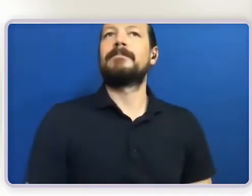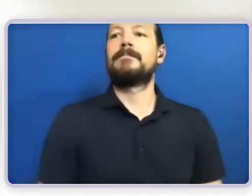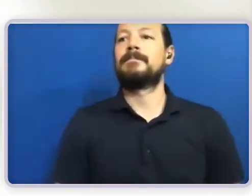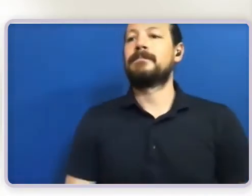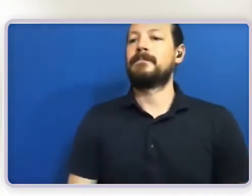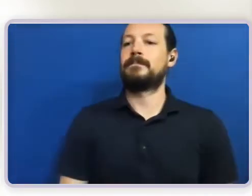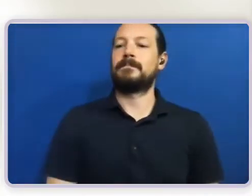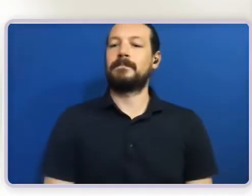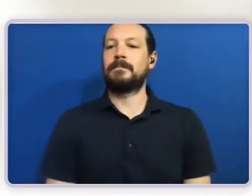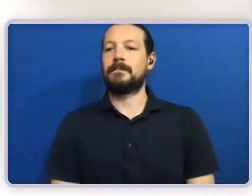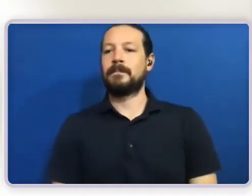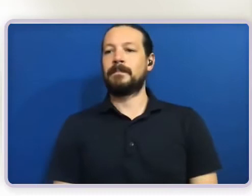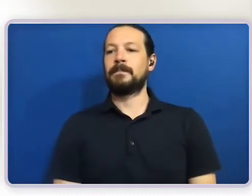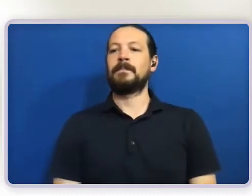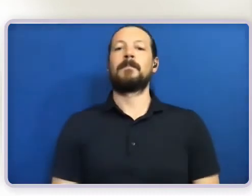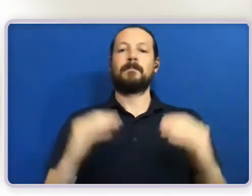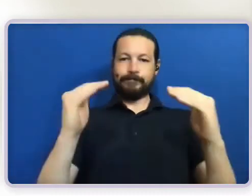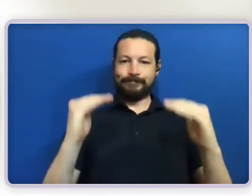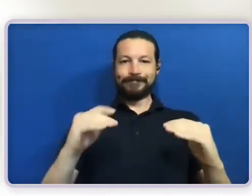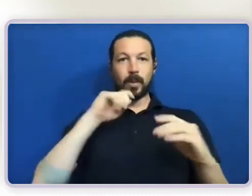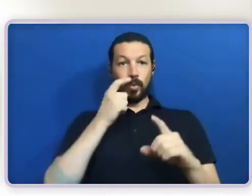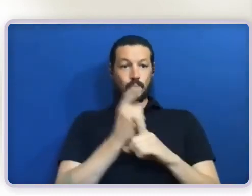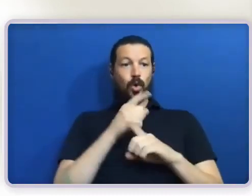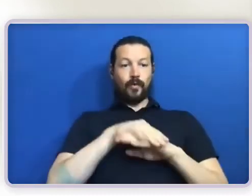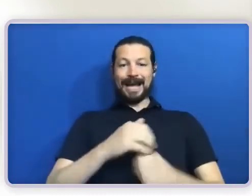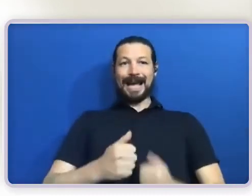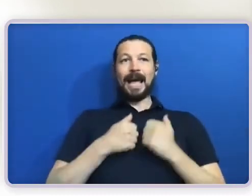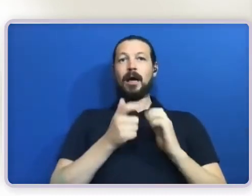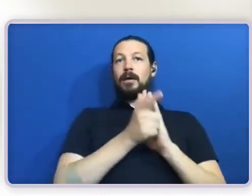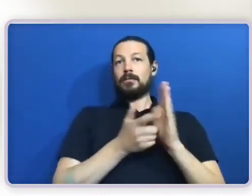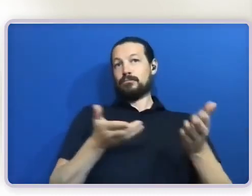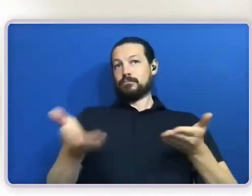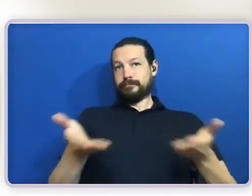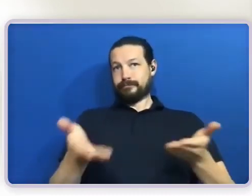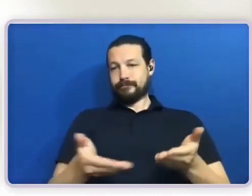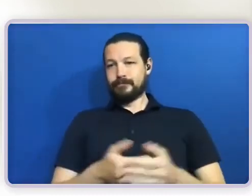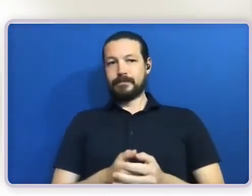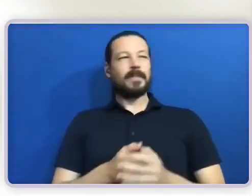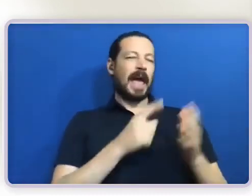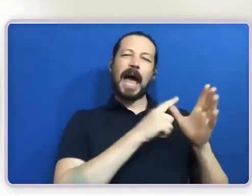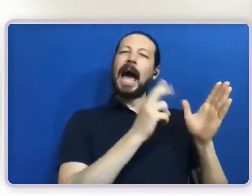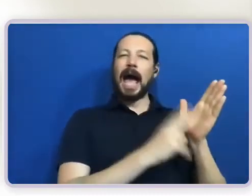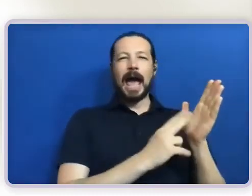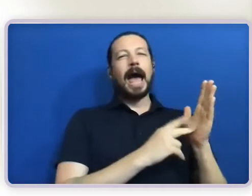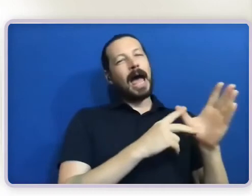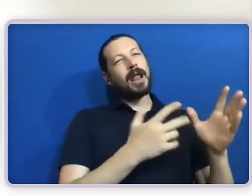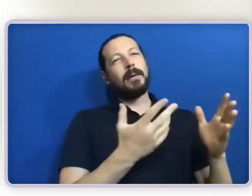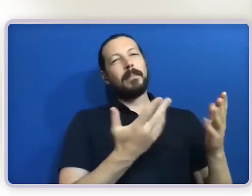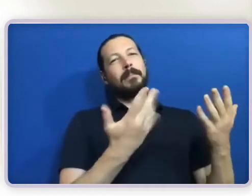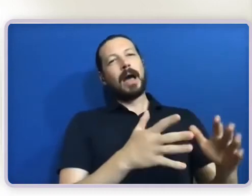So, talking now more about our service, which Anna has covered some of this as well at the start of